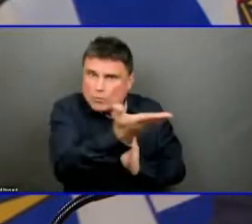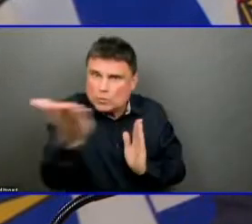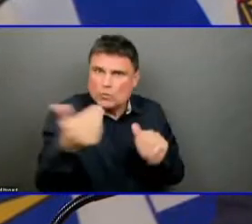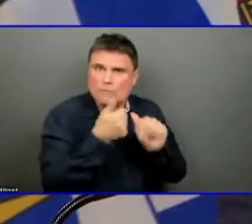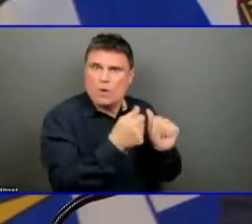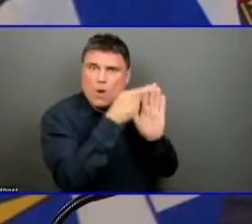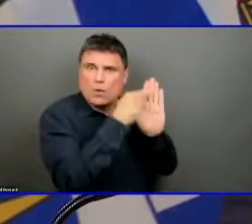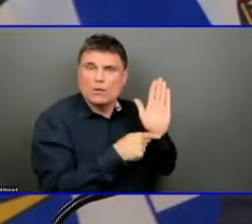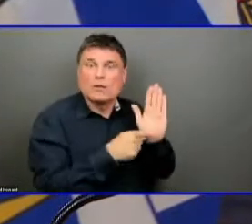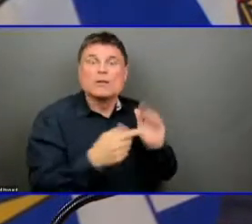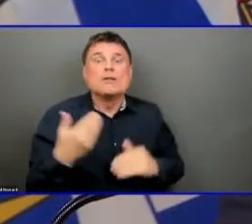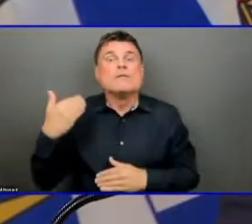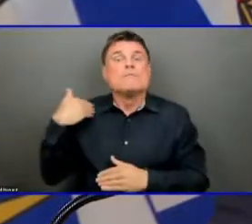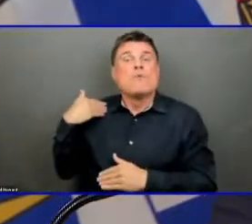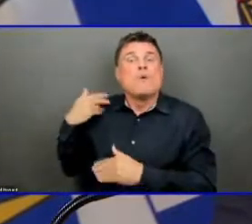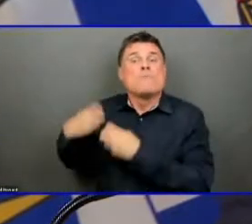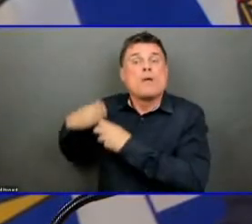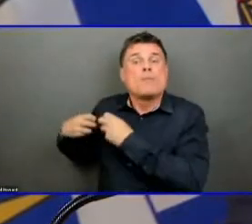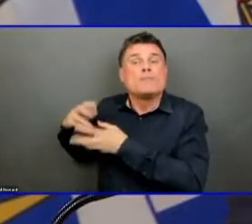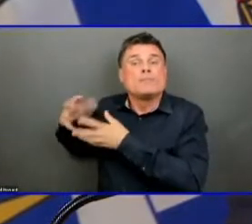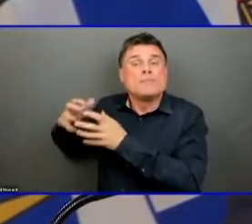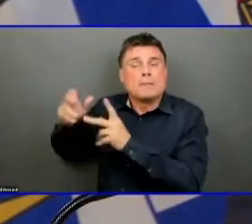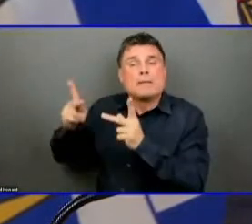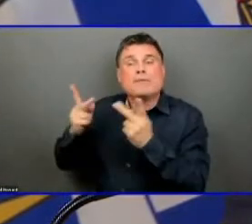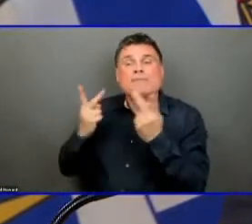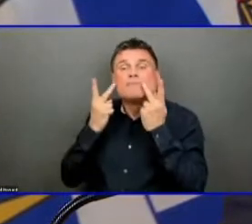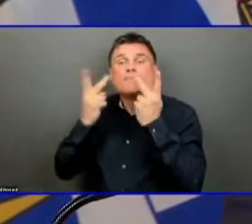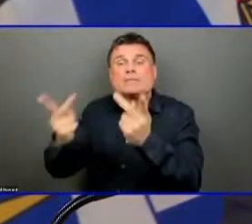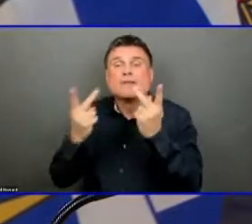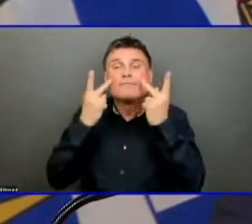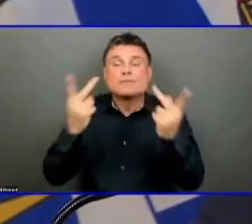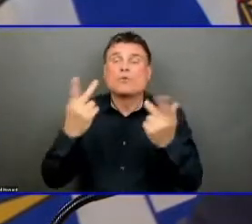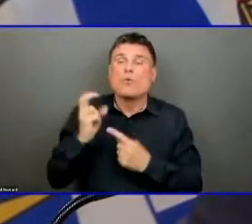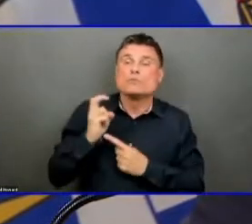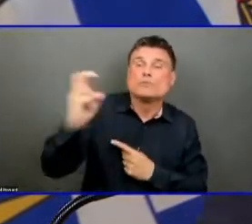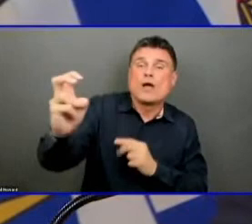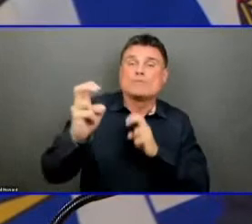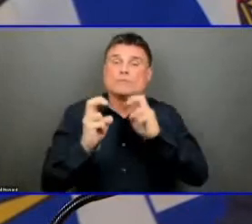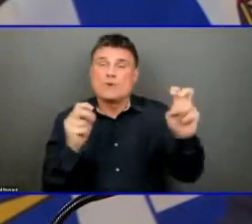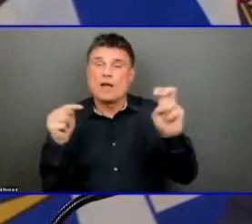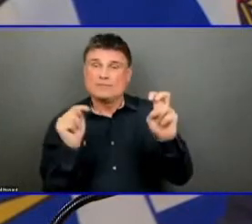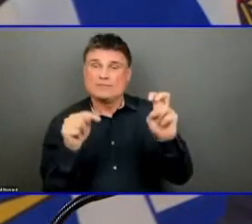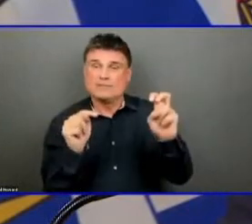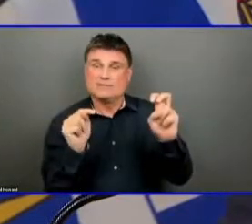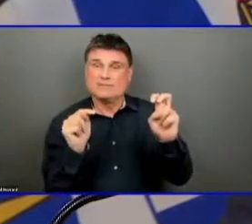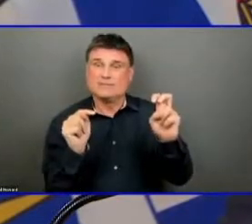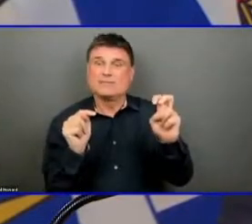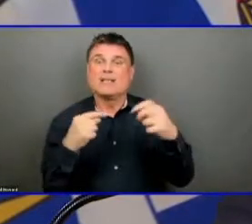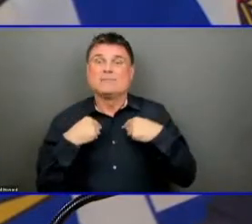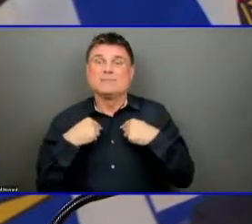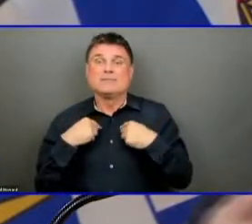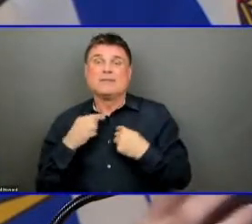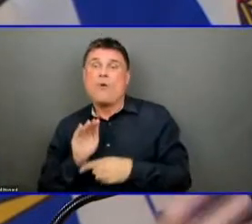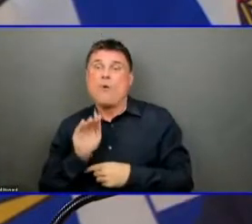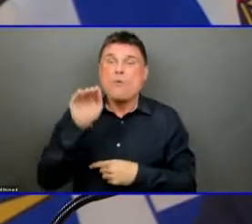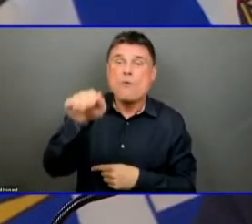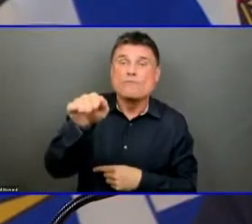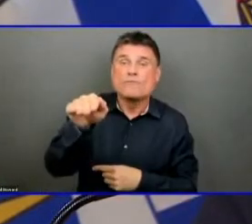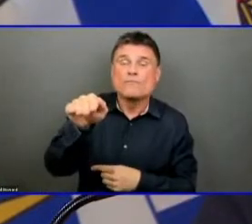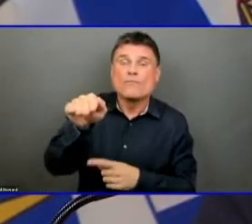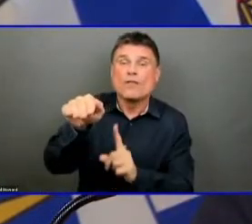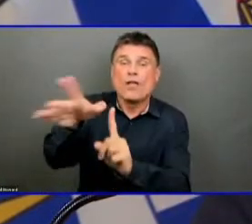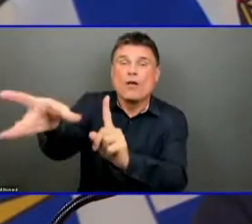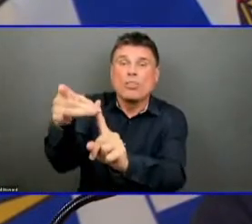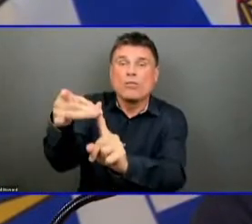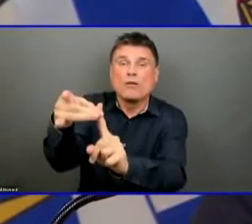have contacts with people in another place, we're bringing the virus with us, and we're bringing the virus home